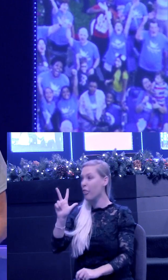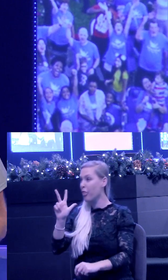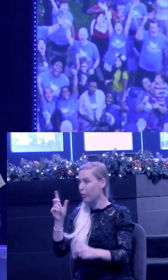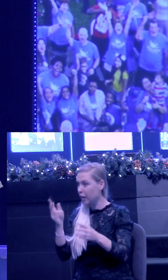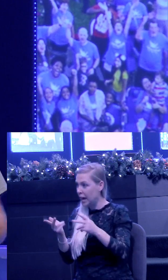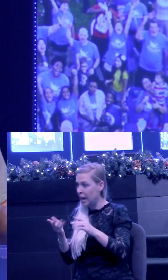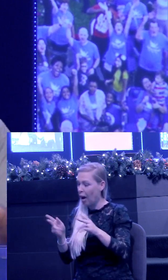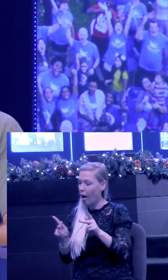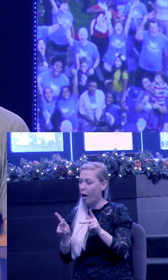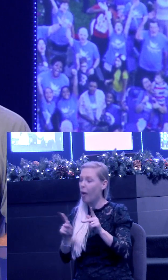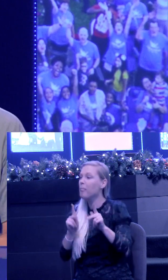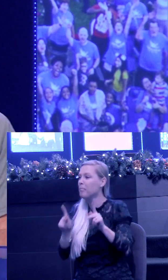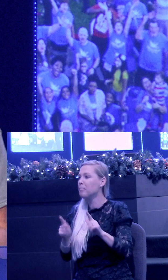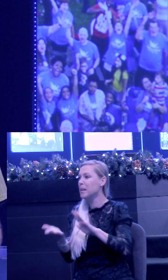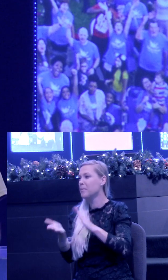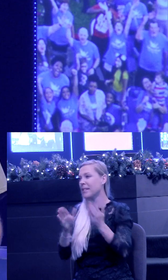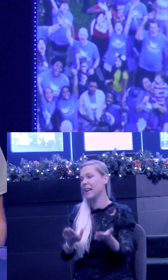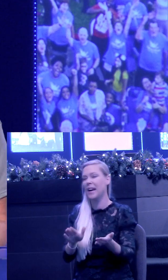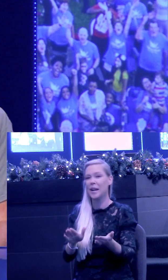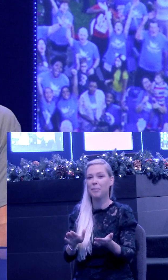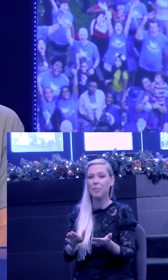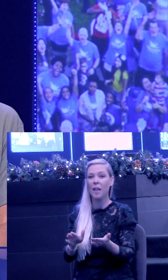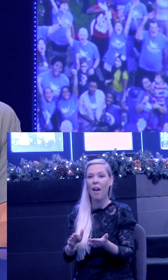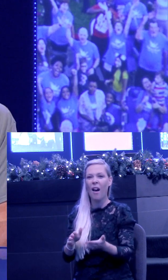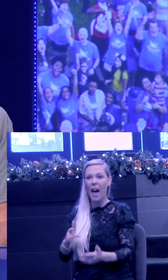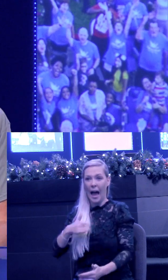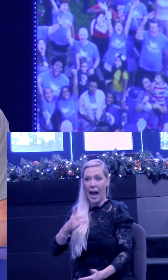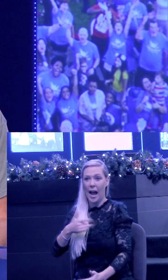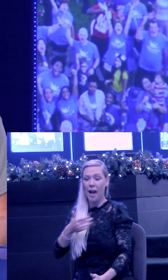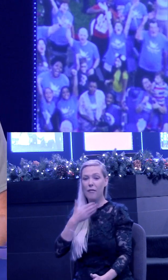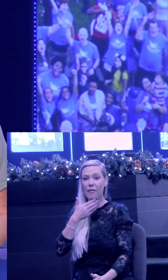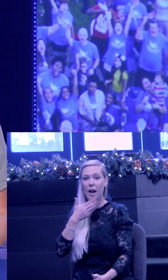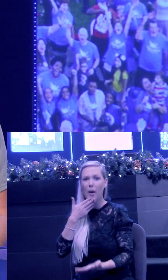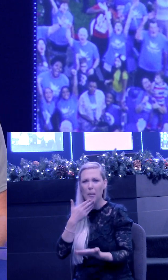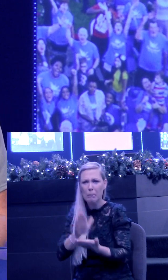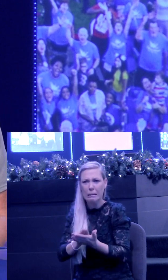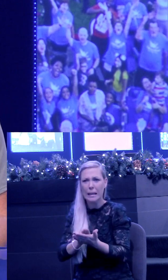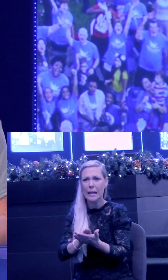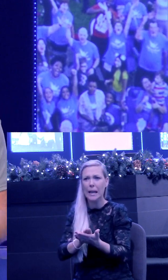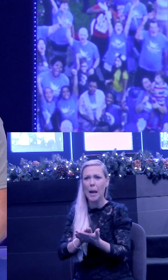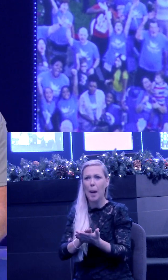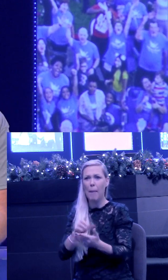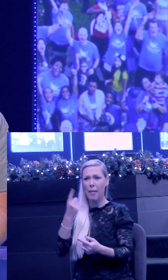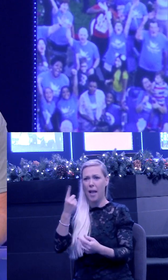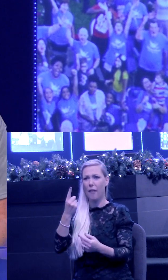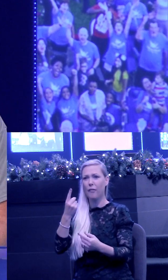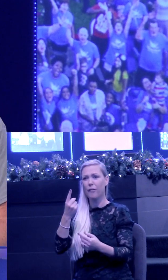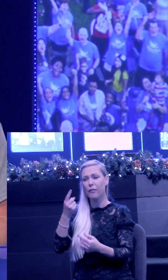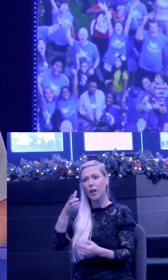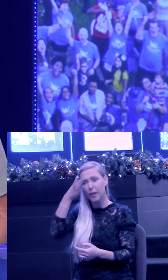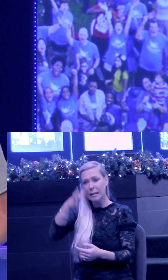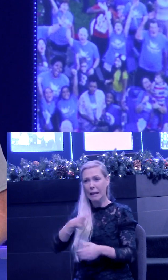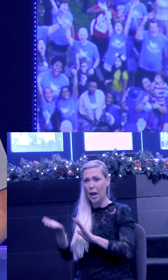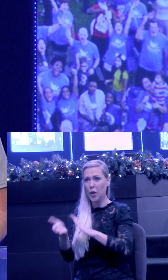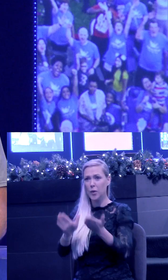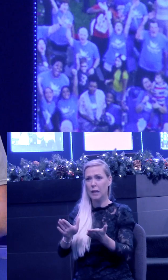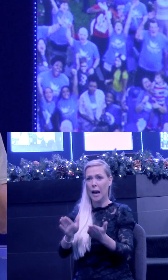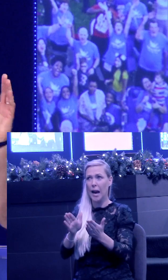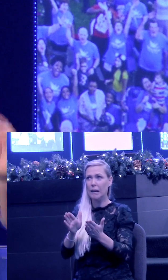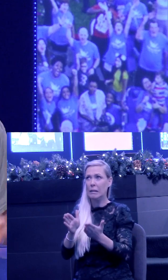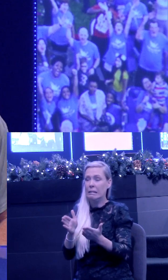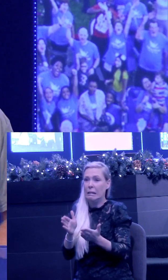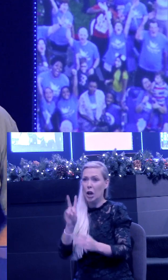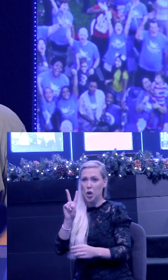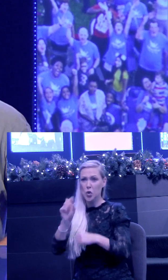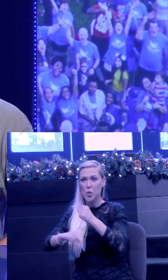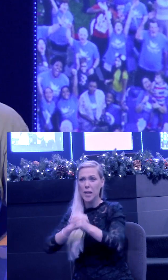funerals for. And I've always kind of felt bad about that first guy. You know, what if I would have asked for 2 years? He may have, you know, lived a little longer.